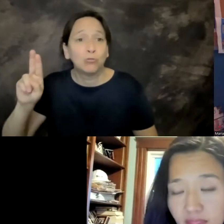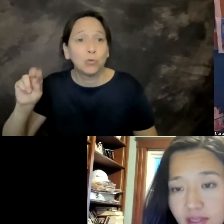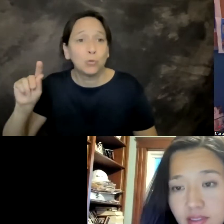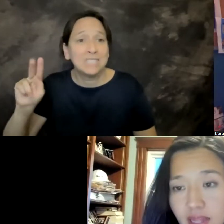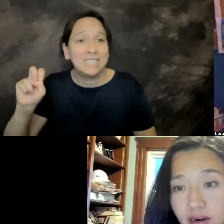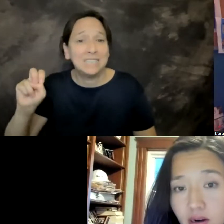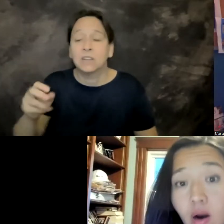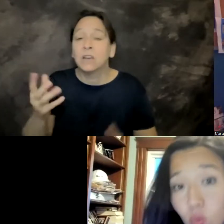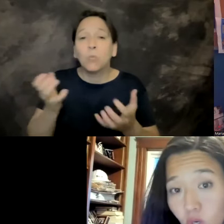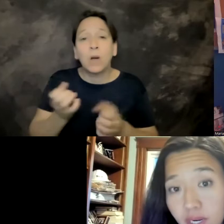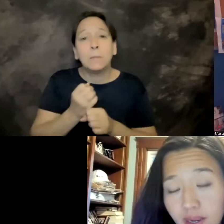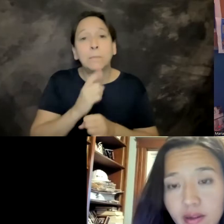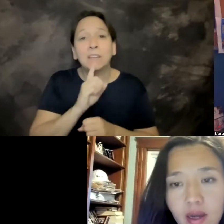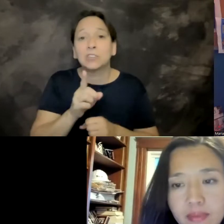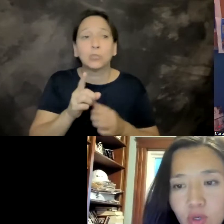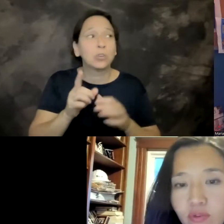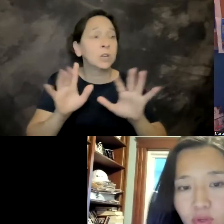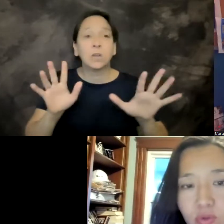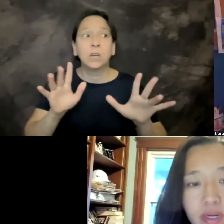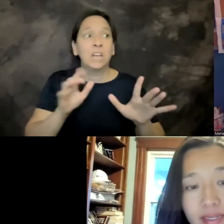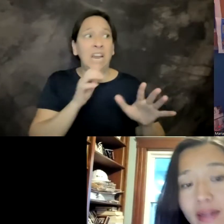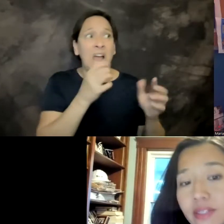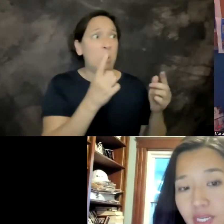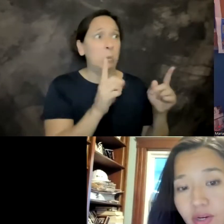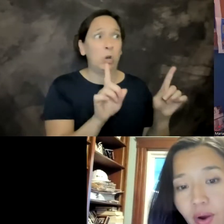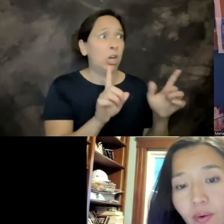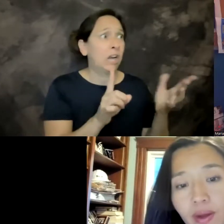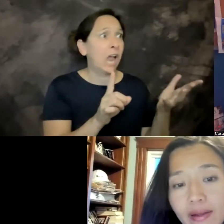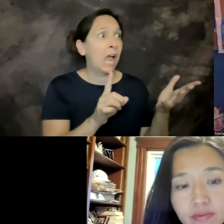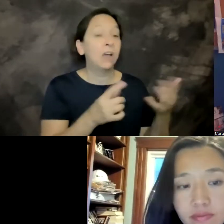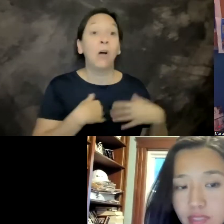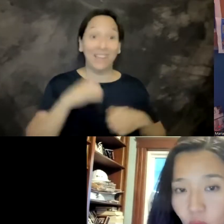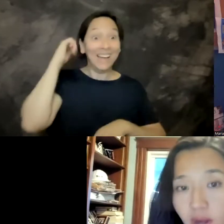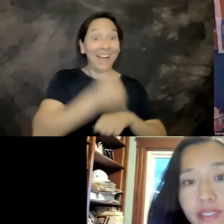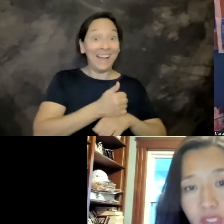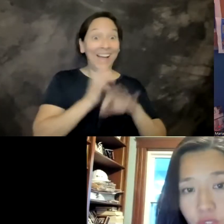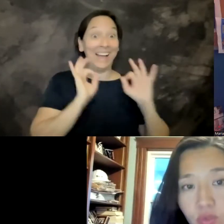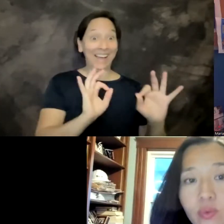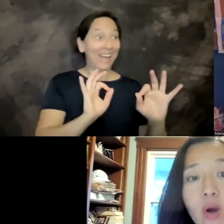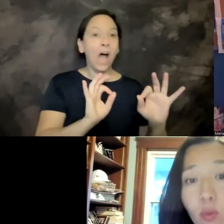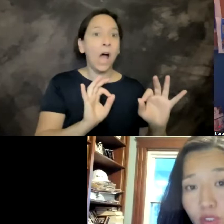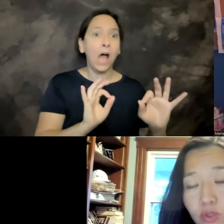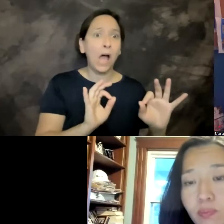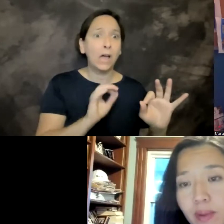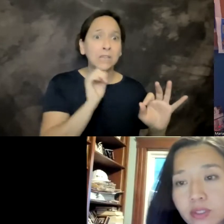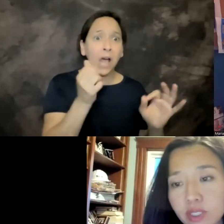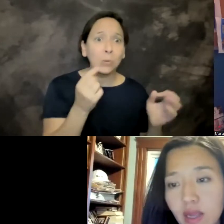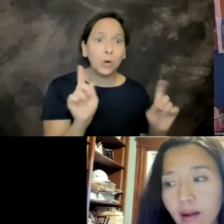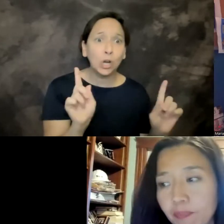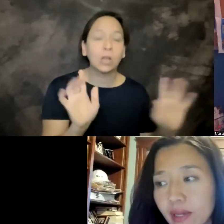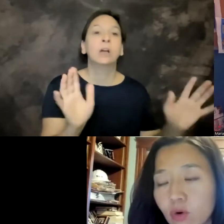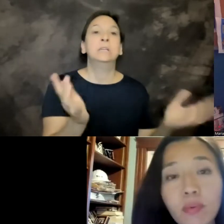adjusting things that aren't working. And so if you let the city know, day 1, day 2, we hope to be able